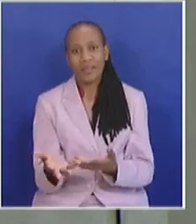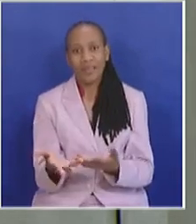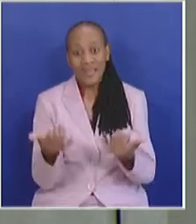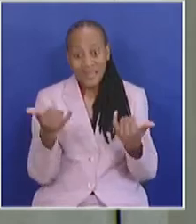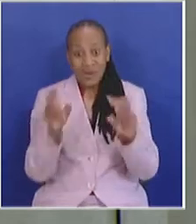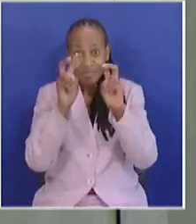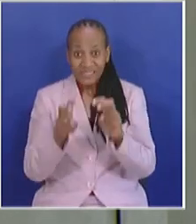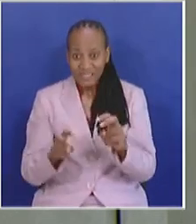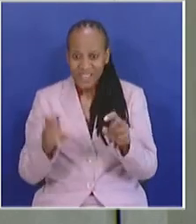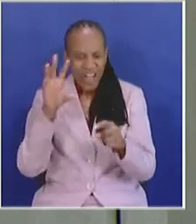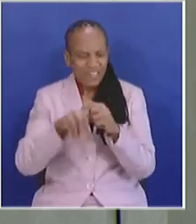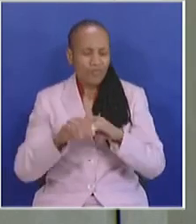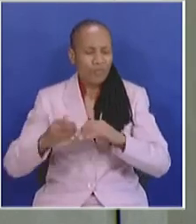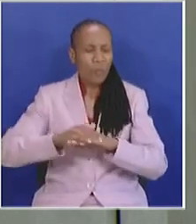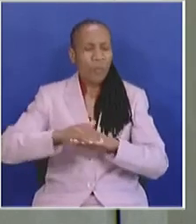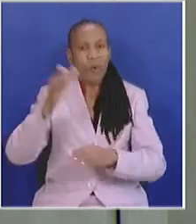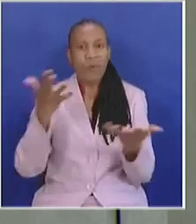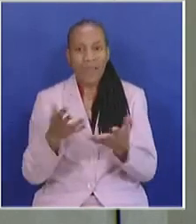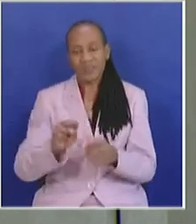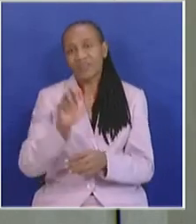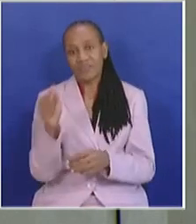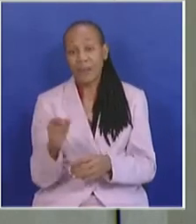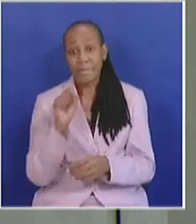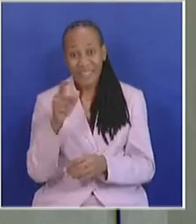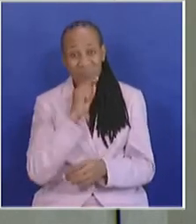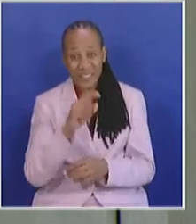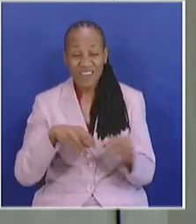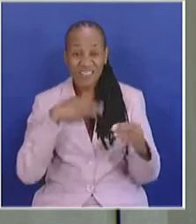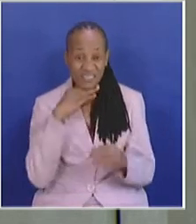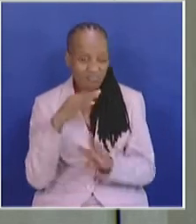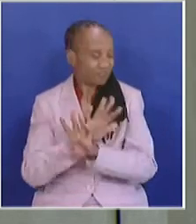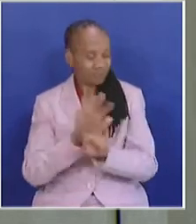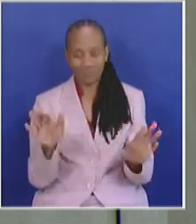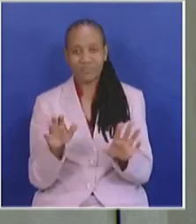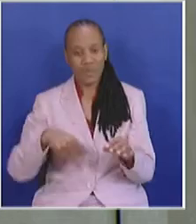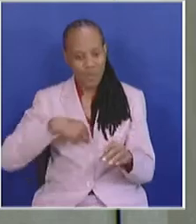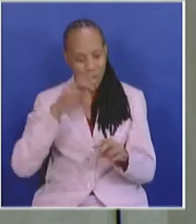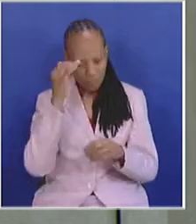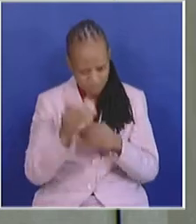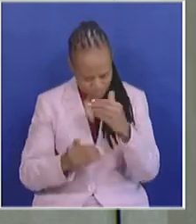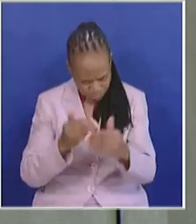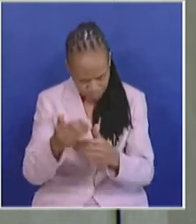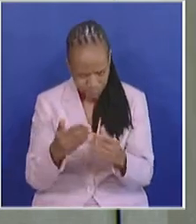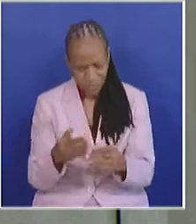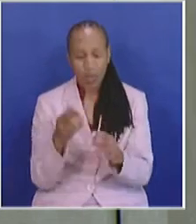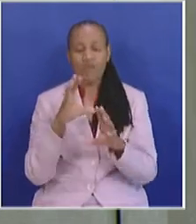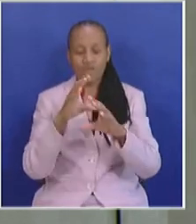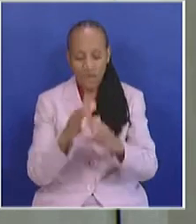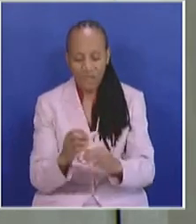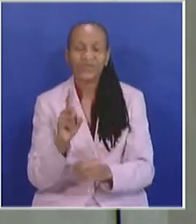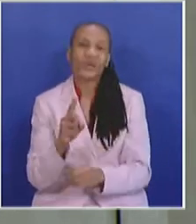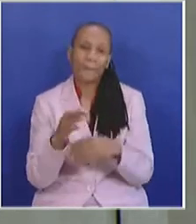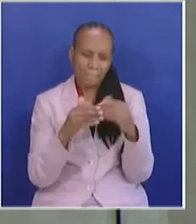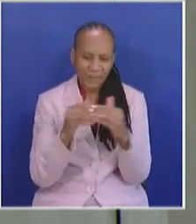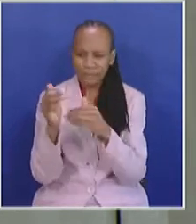we know that this is still not enough. We will continue to focus our efforts on building more infrastructure in